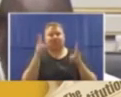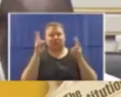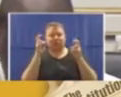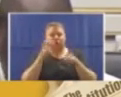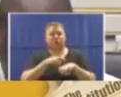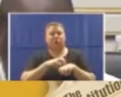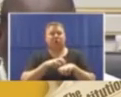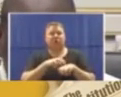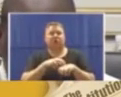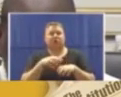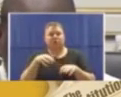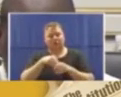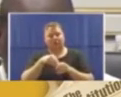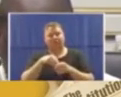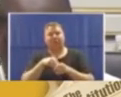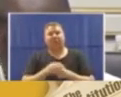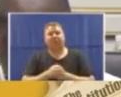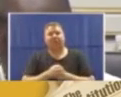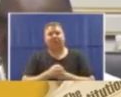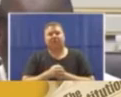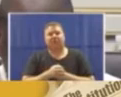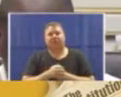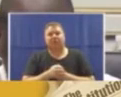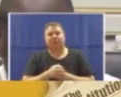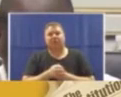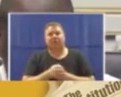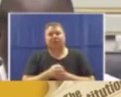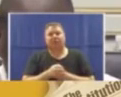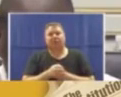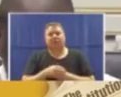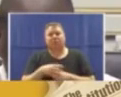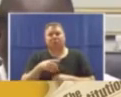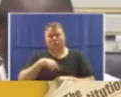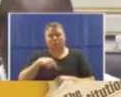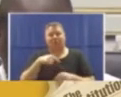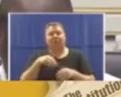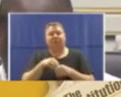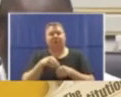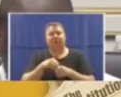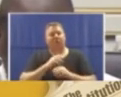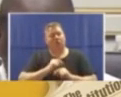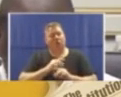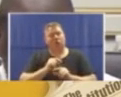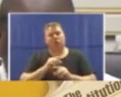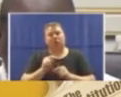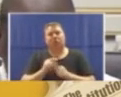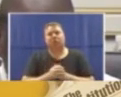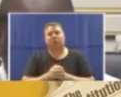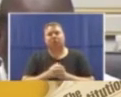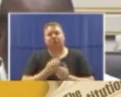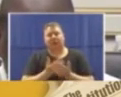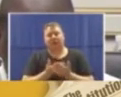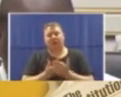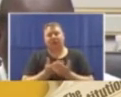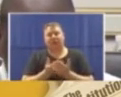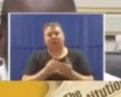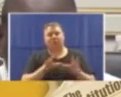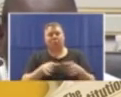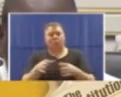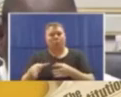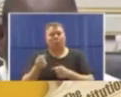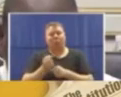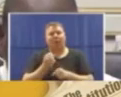to. So it's a matter which we're attending with urgency, capacitating these institutions, including putting together